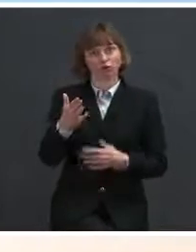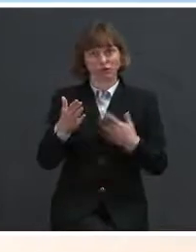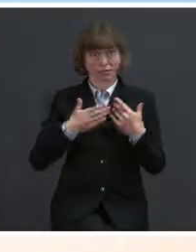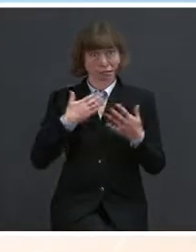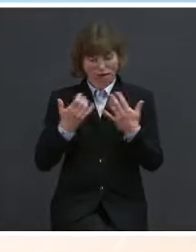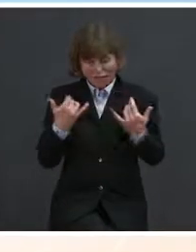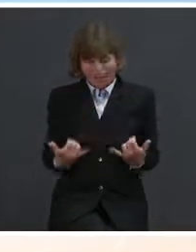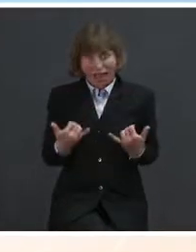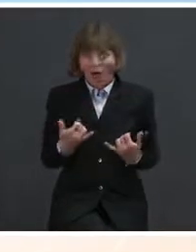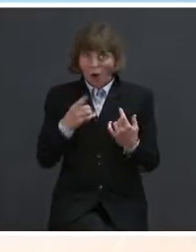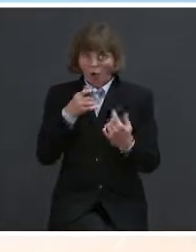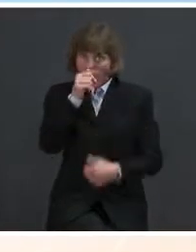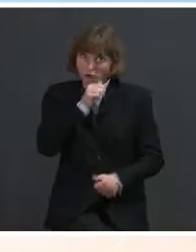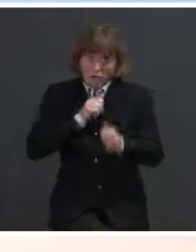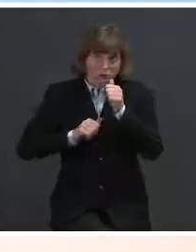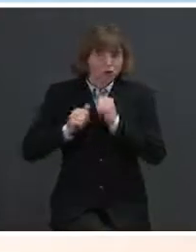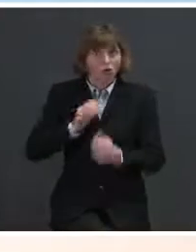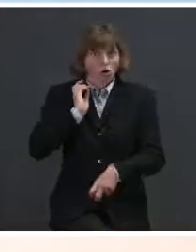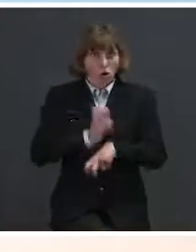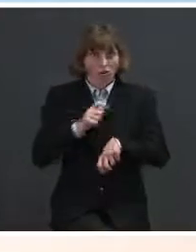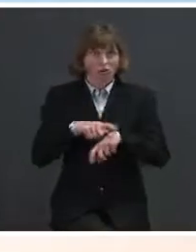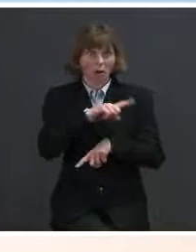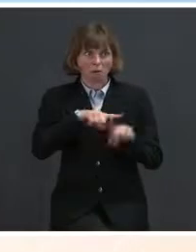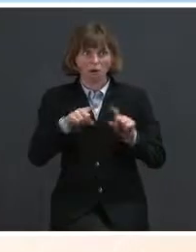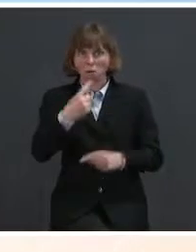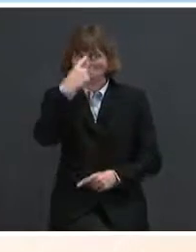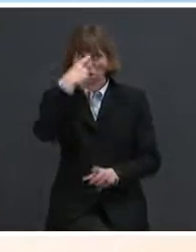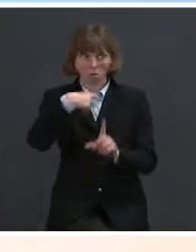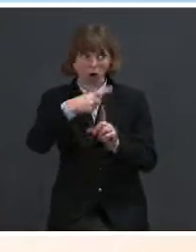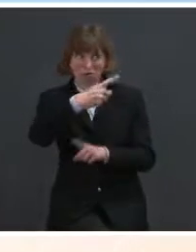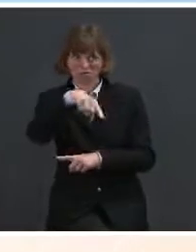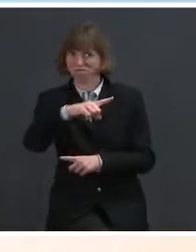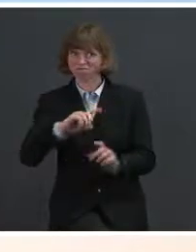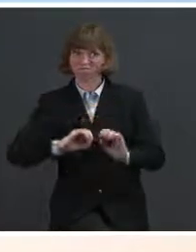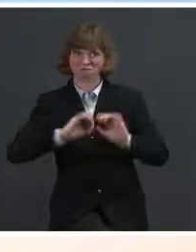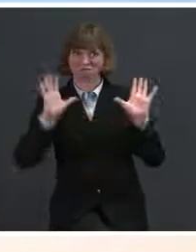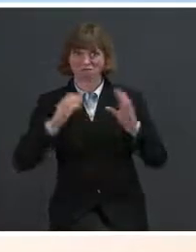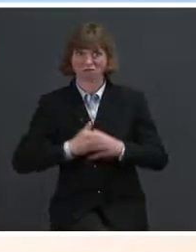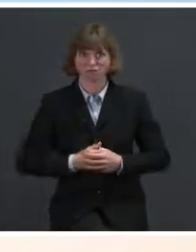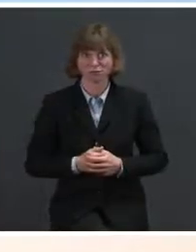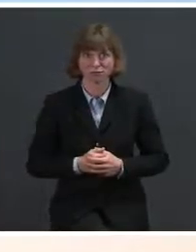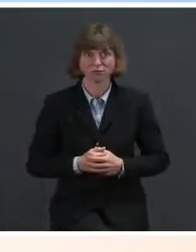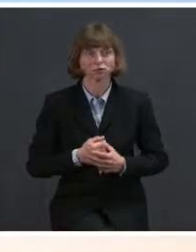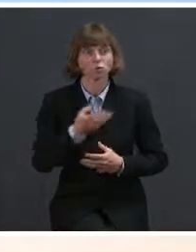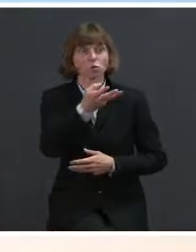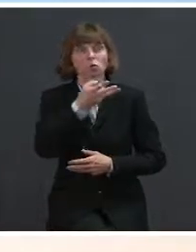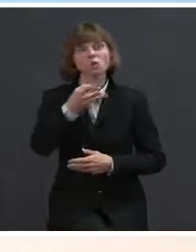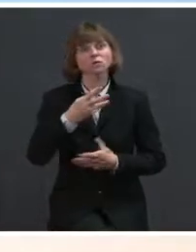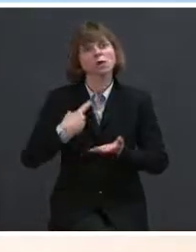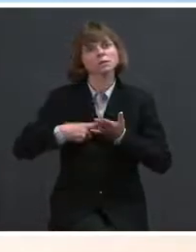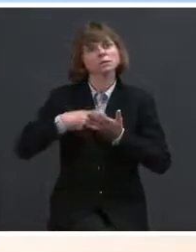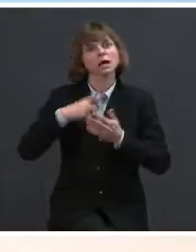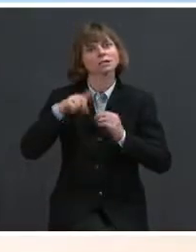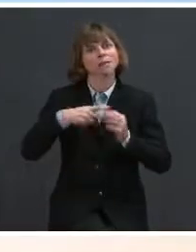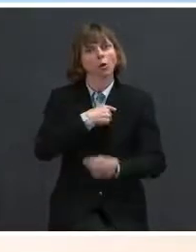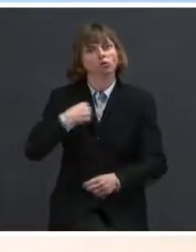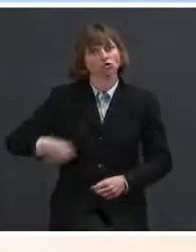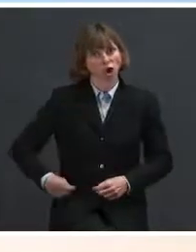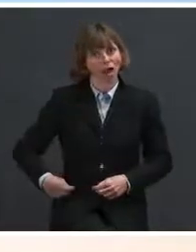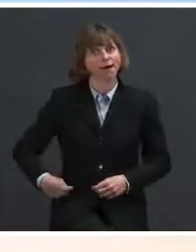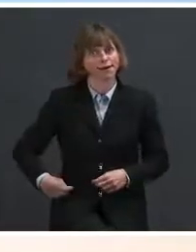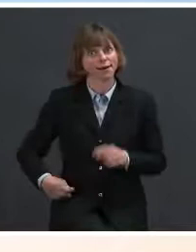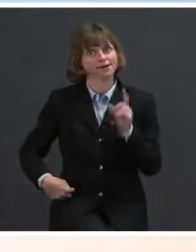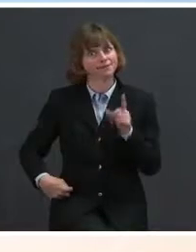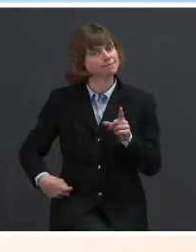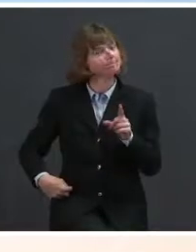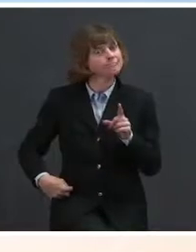full display. The four leaders did discuss the challenge posed by China, and they made clear that none of